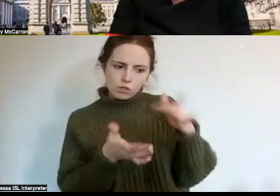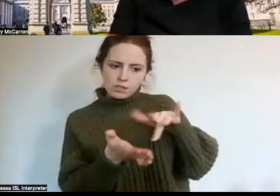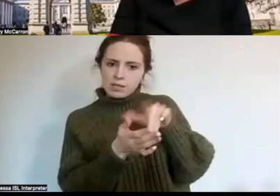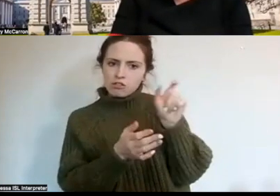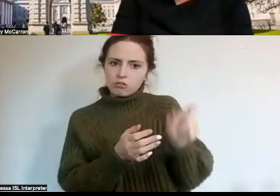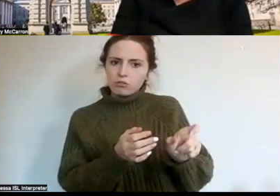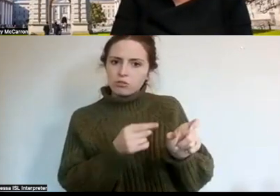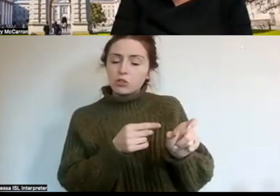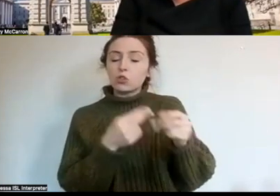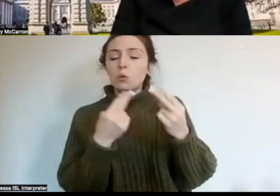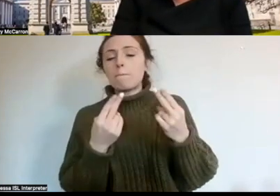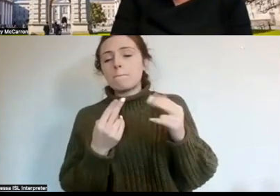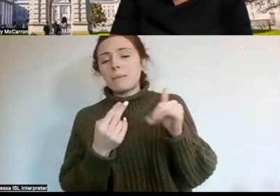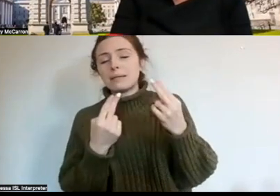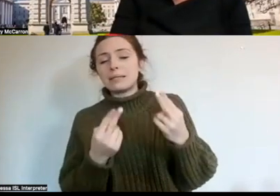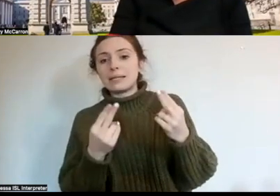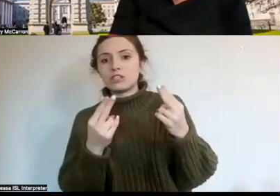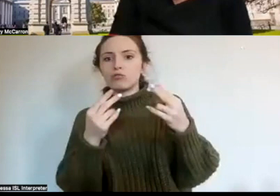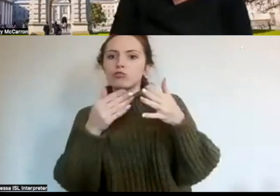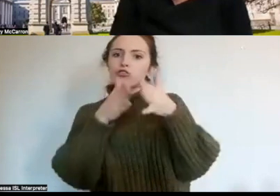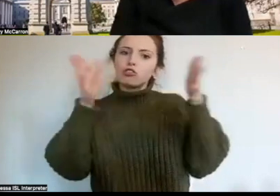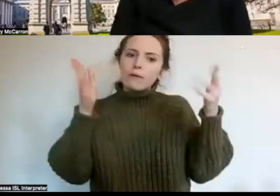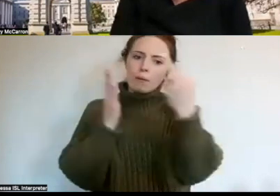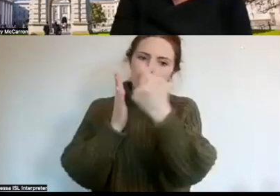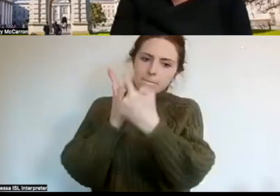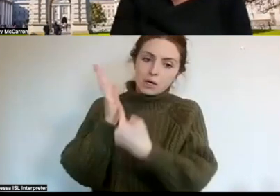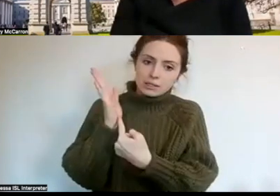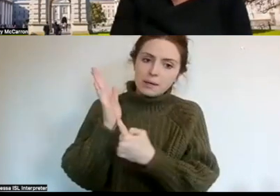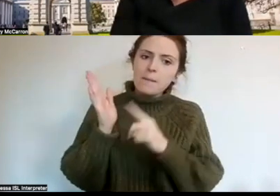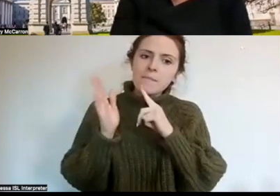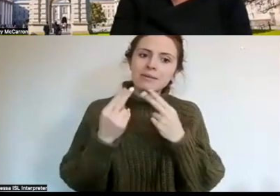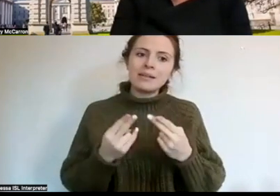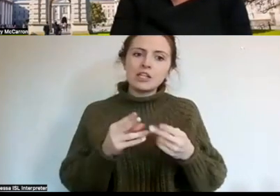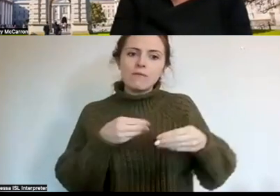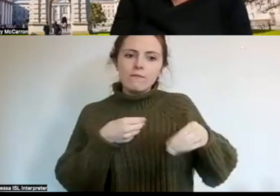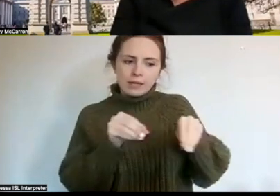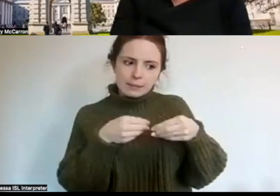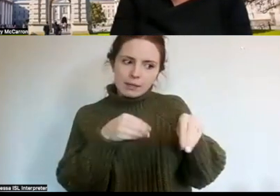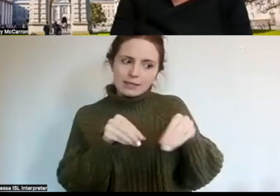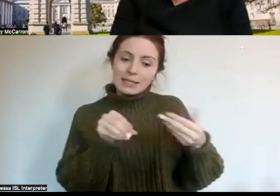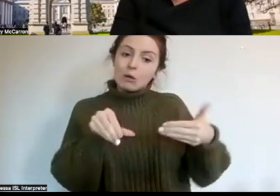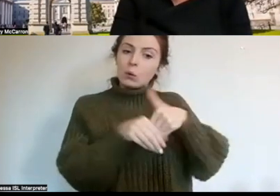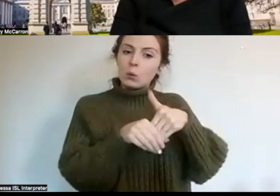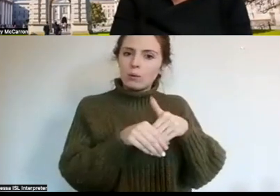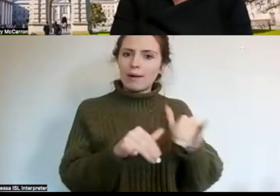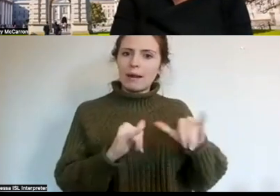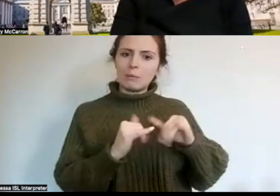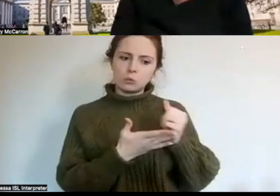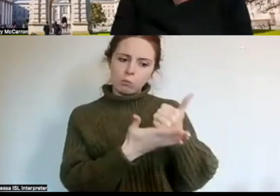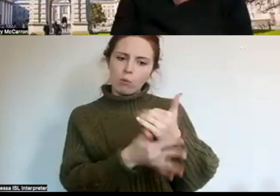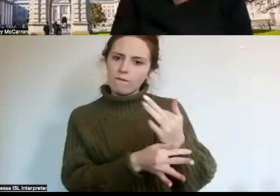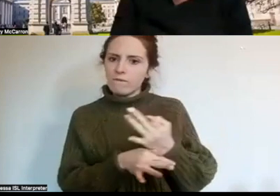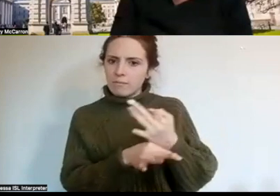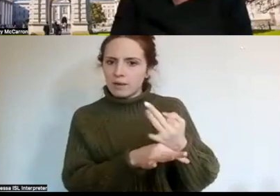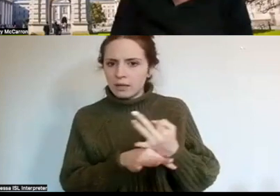some overarching policy, we really need to have flexibility and adaptability within that in order to be able to support families, you know,